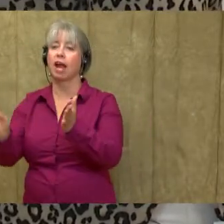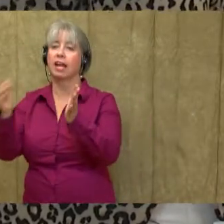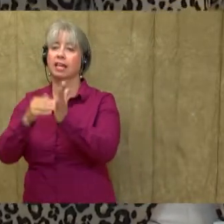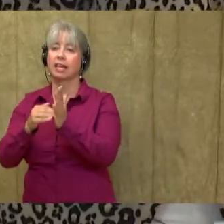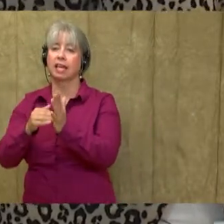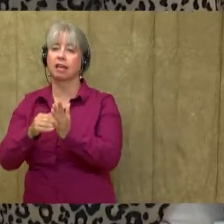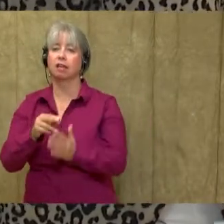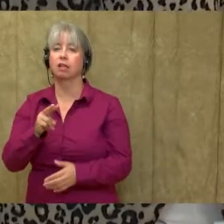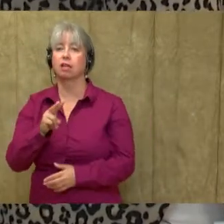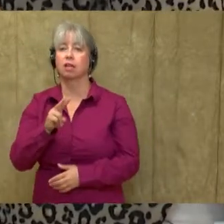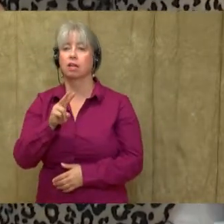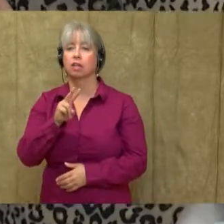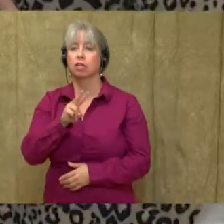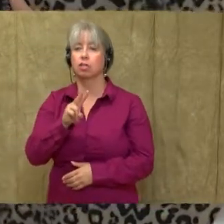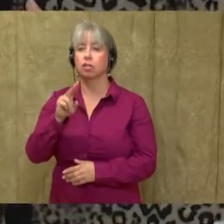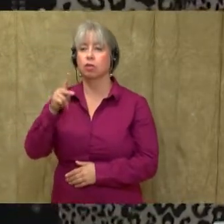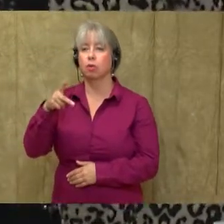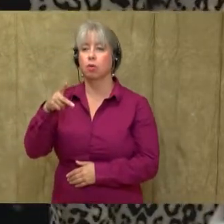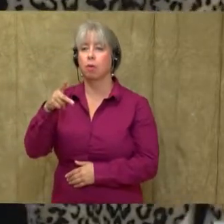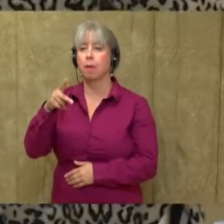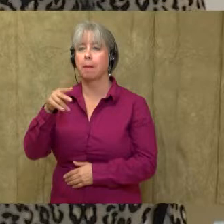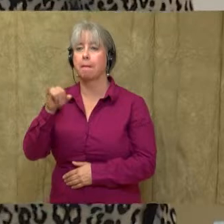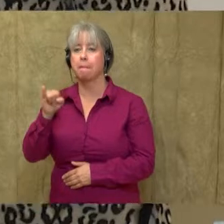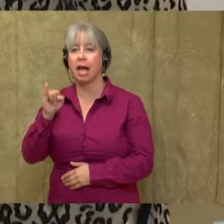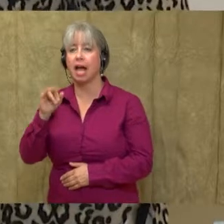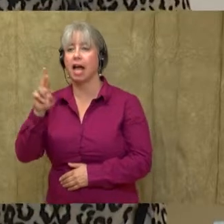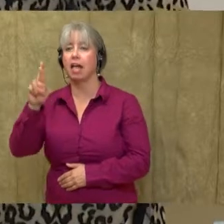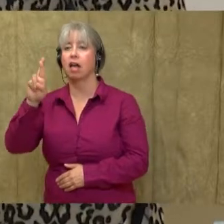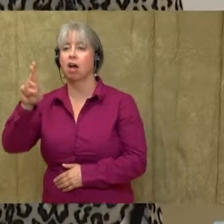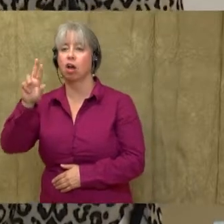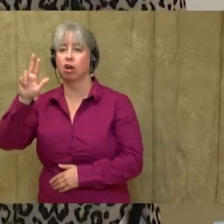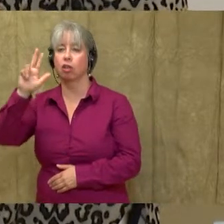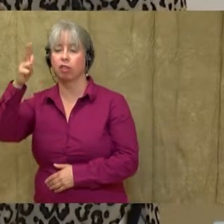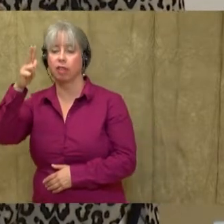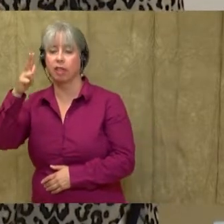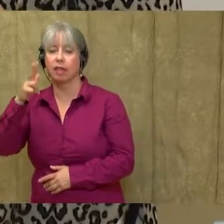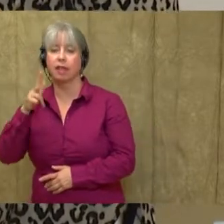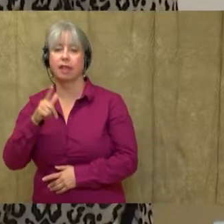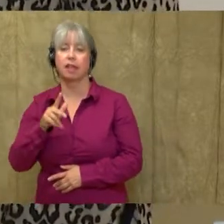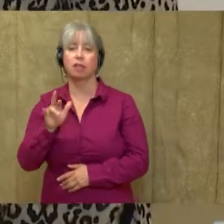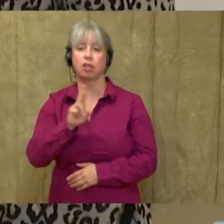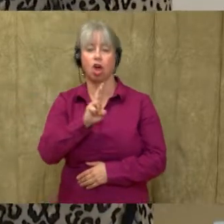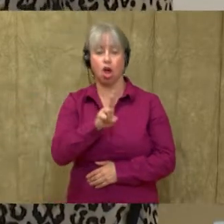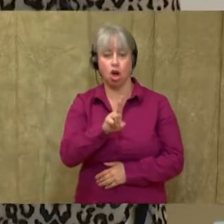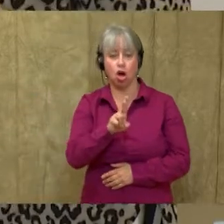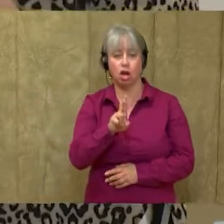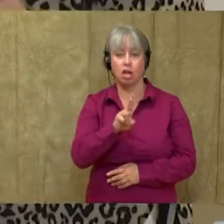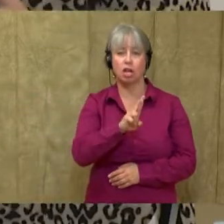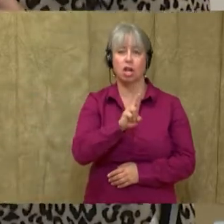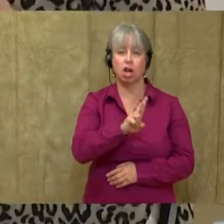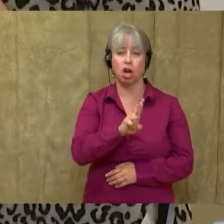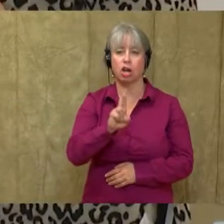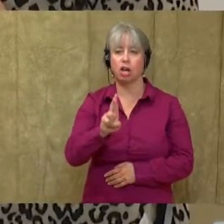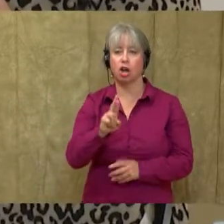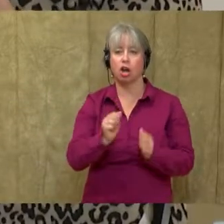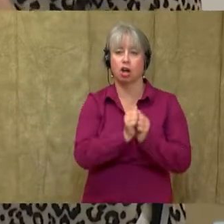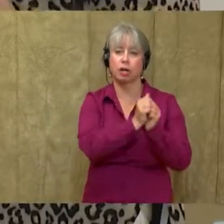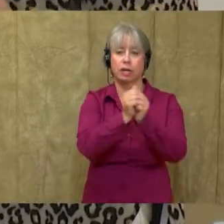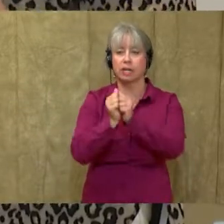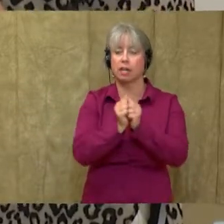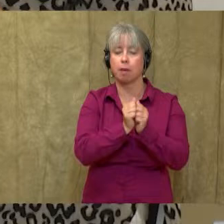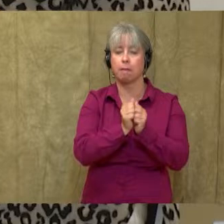r cubed over 3 because I'm just combining these like terms. R squared and r, if I multiply